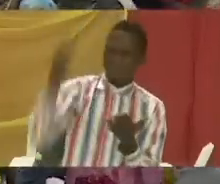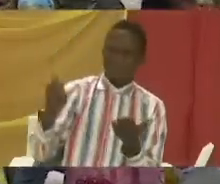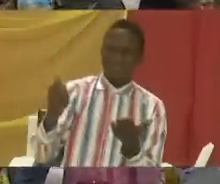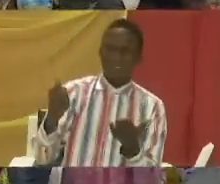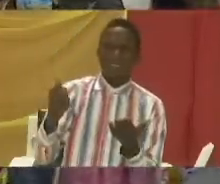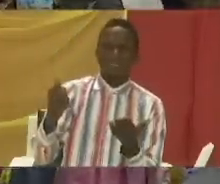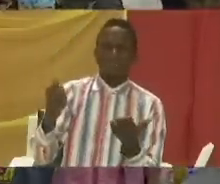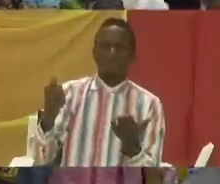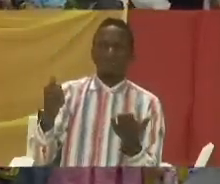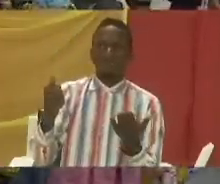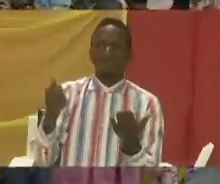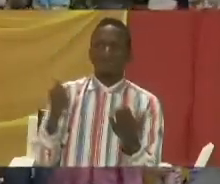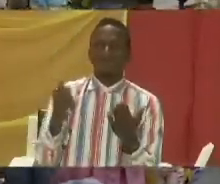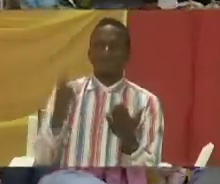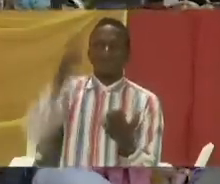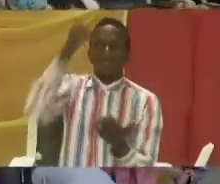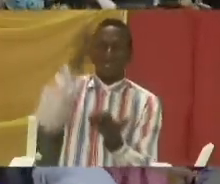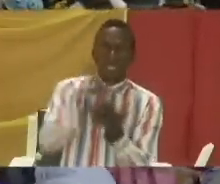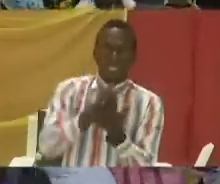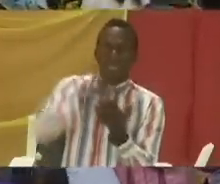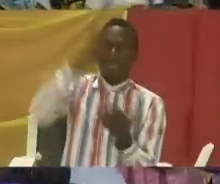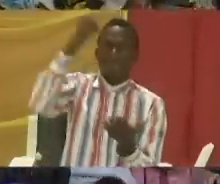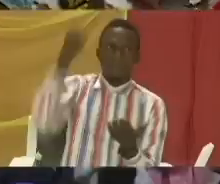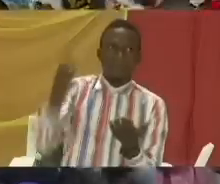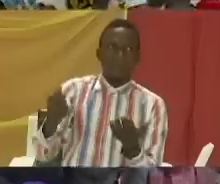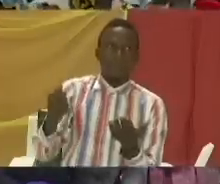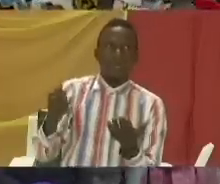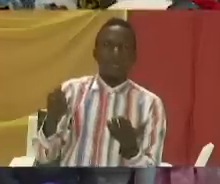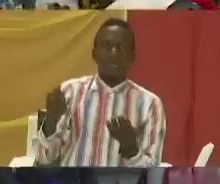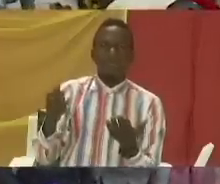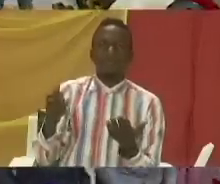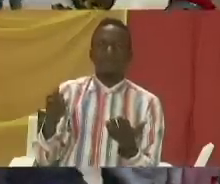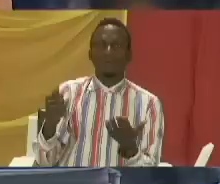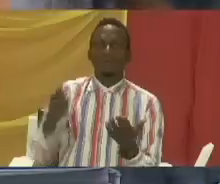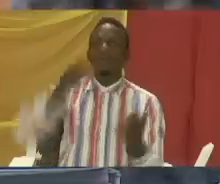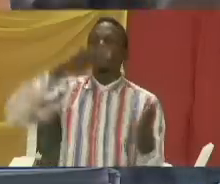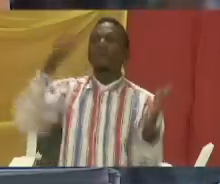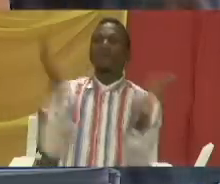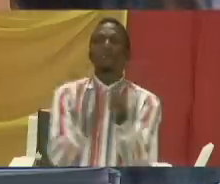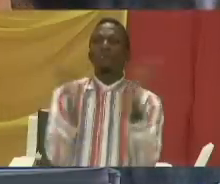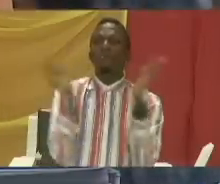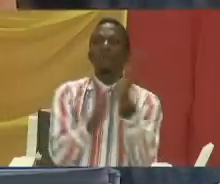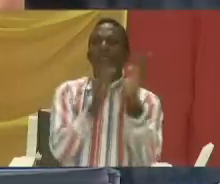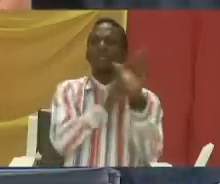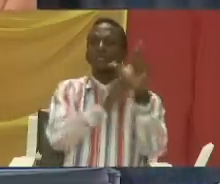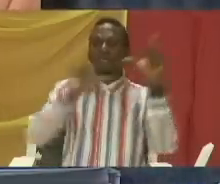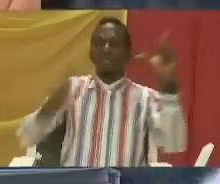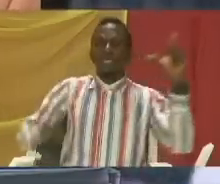Amen. Praise the Lord.